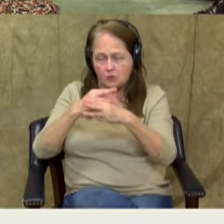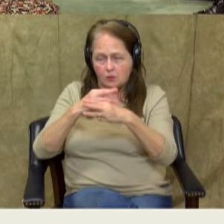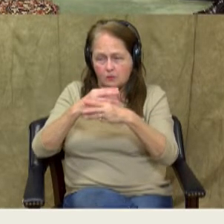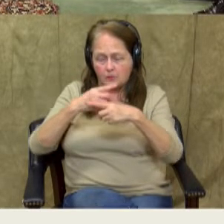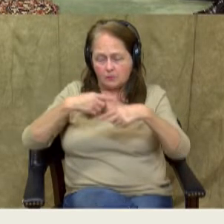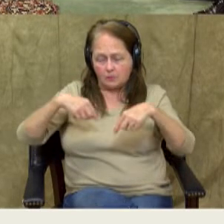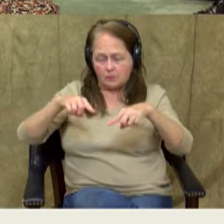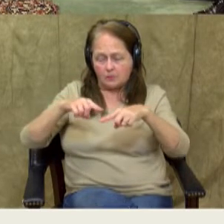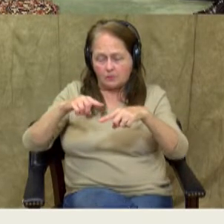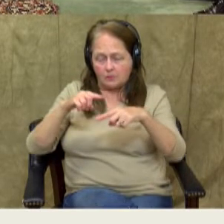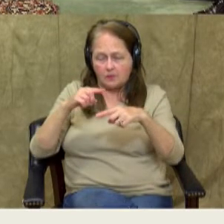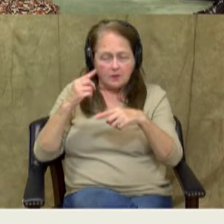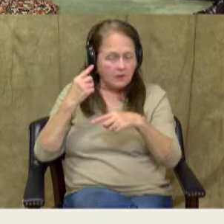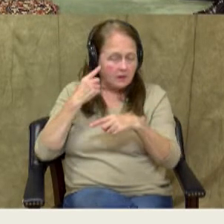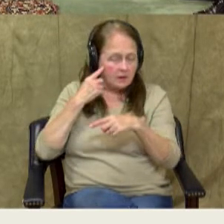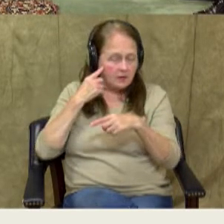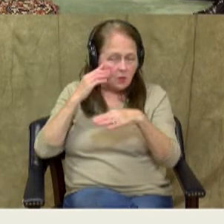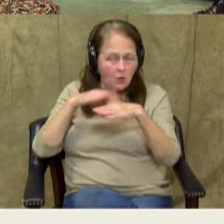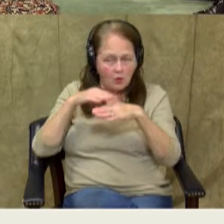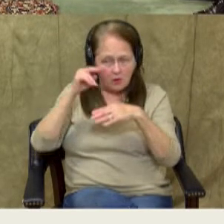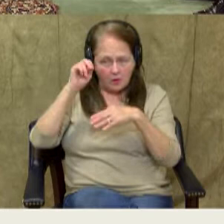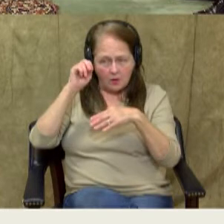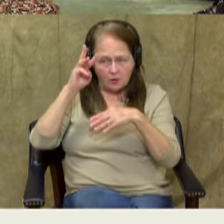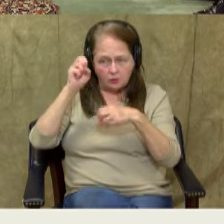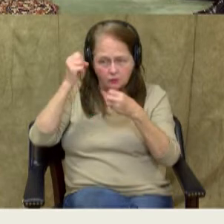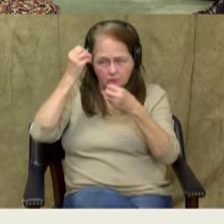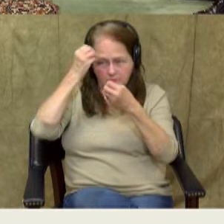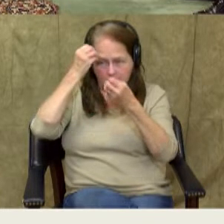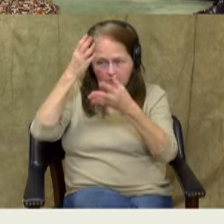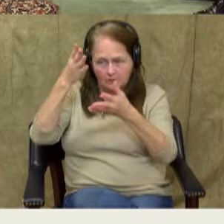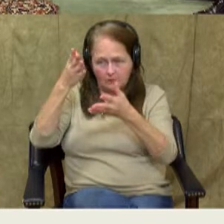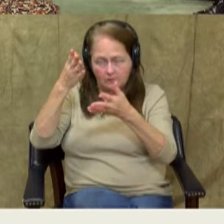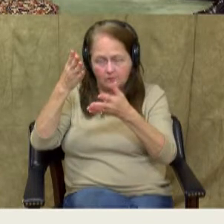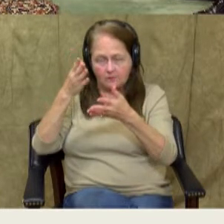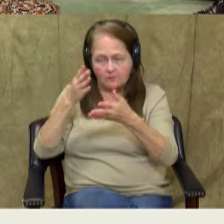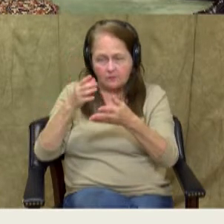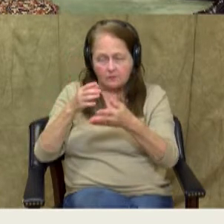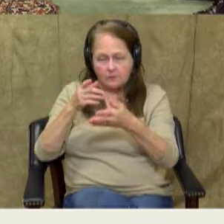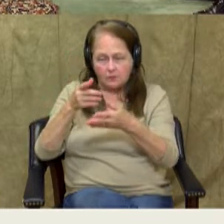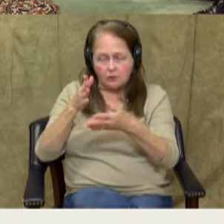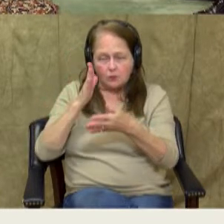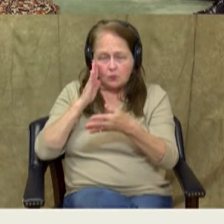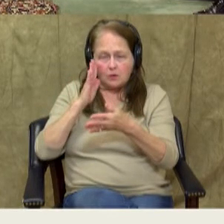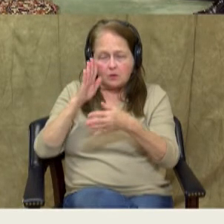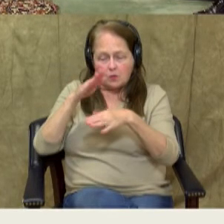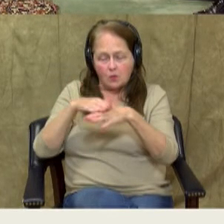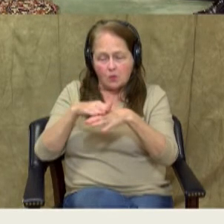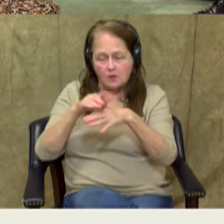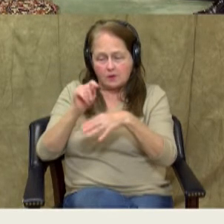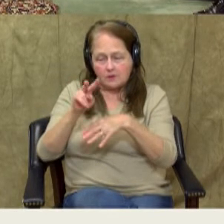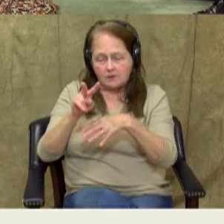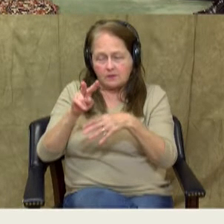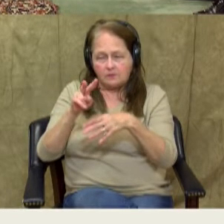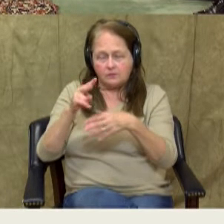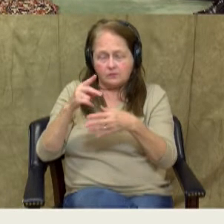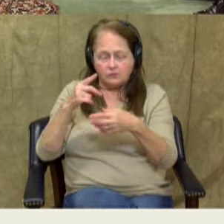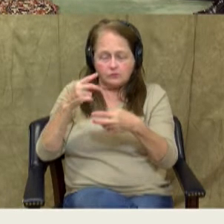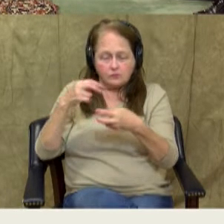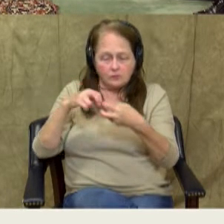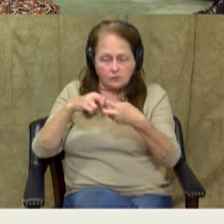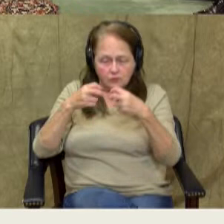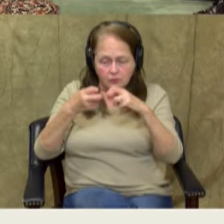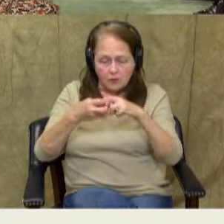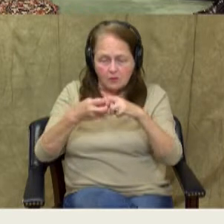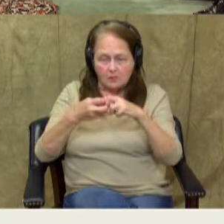hard to turn on the news and not hear something from one of these cities. They still continue to make news because of issues with conflict